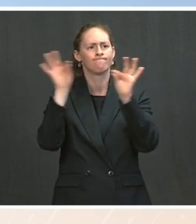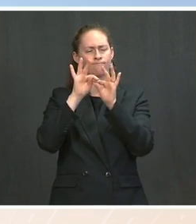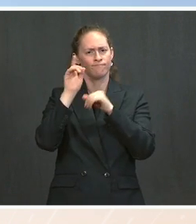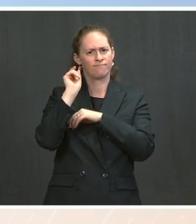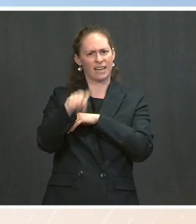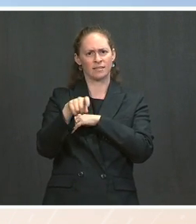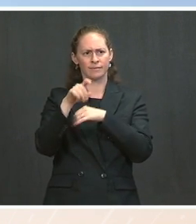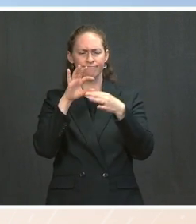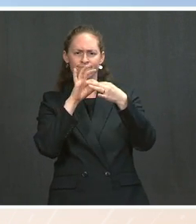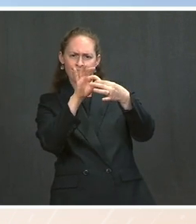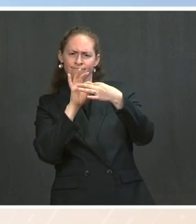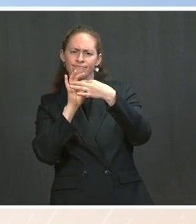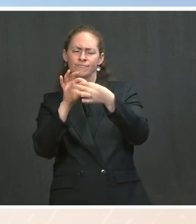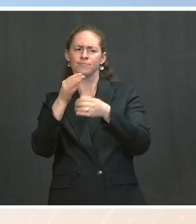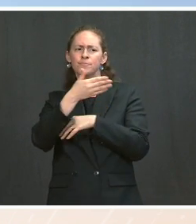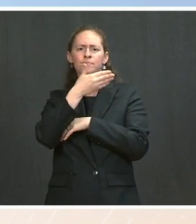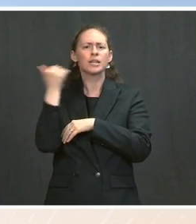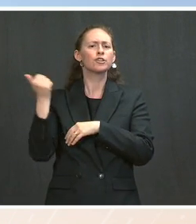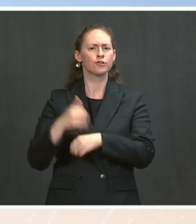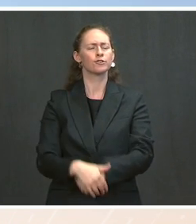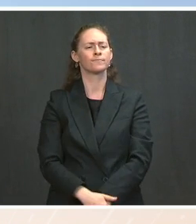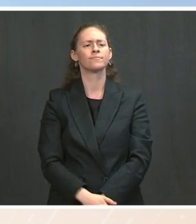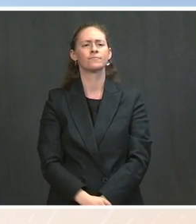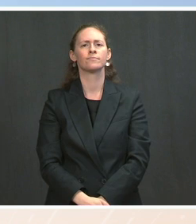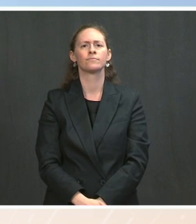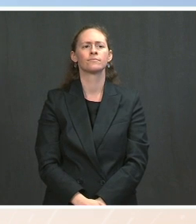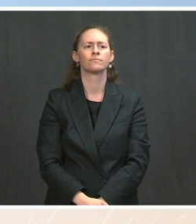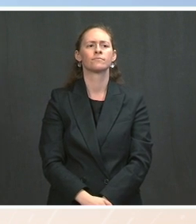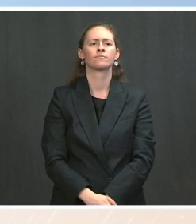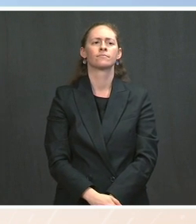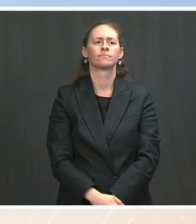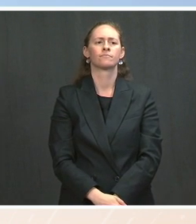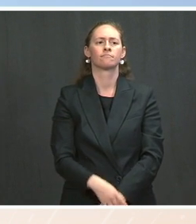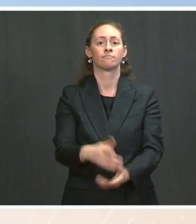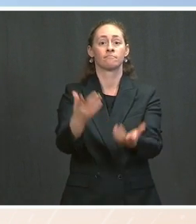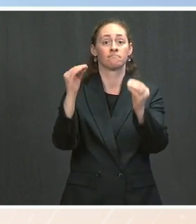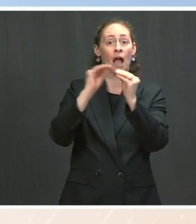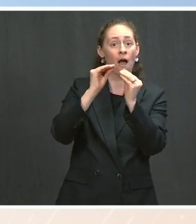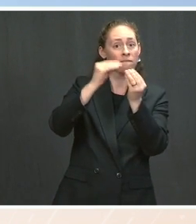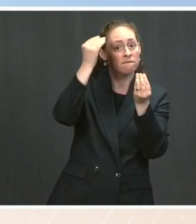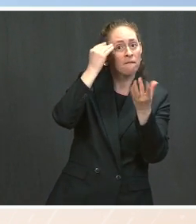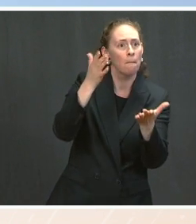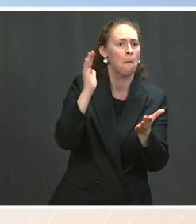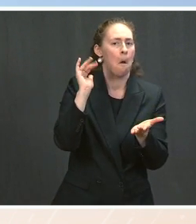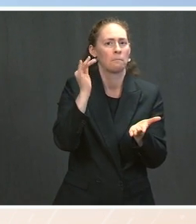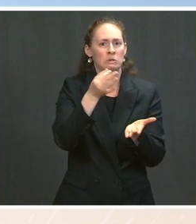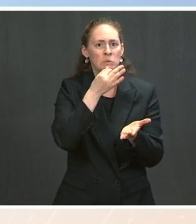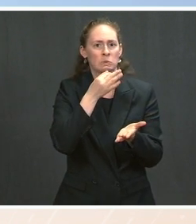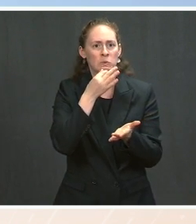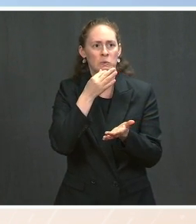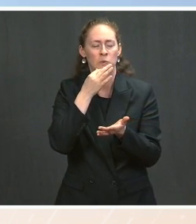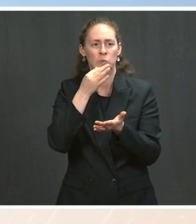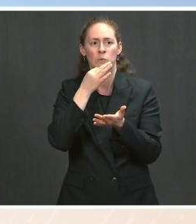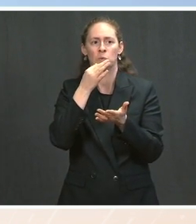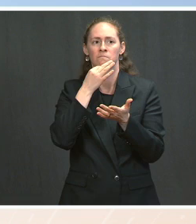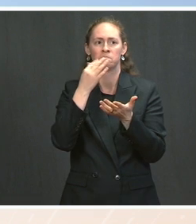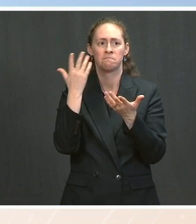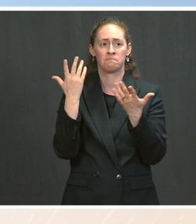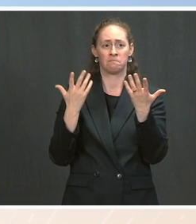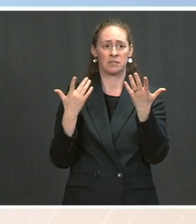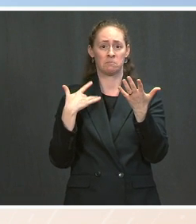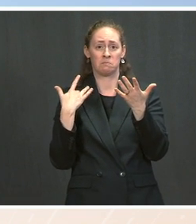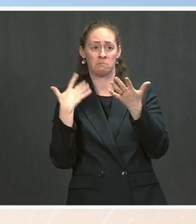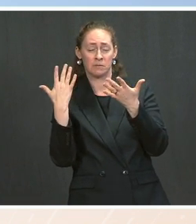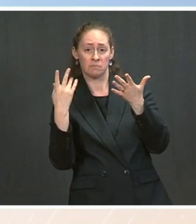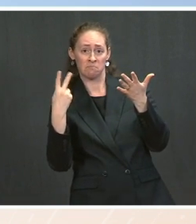about early on in his presidency. We hope to have more on that soon. So soon coming weeks on more specifics